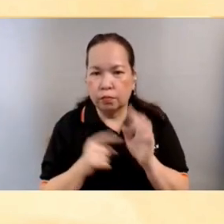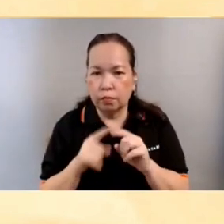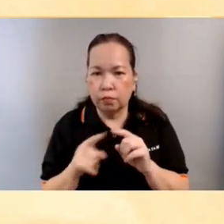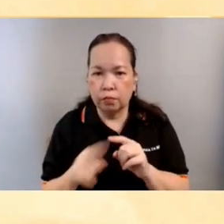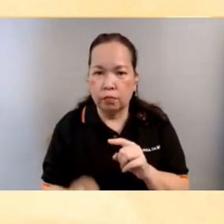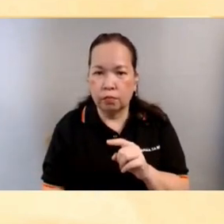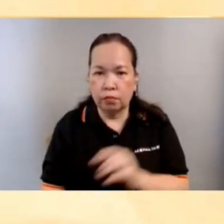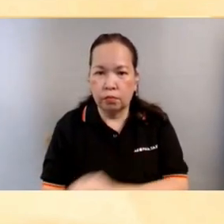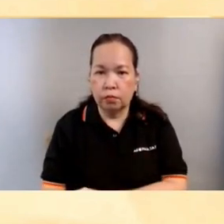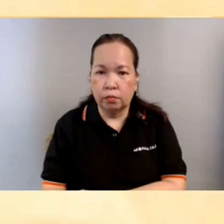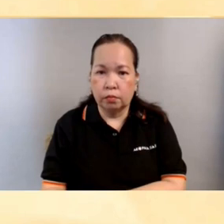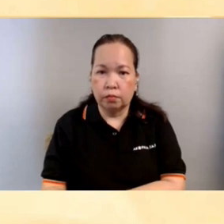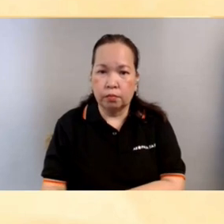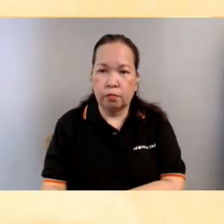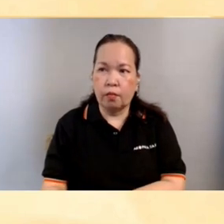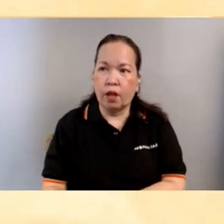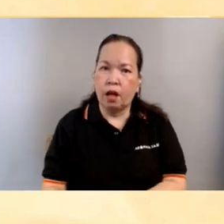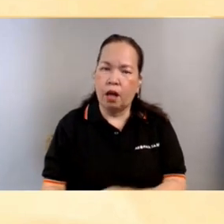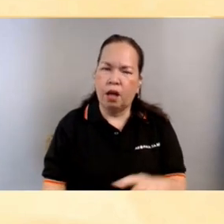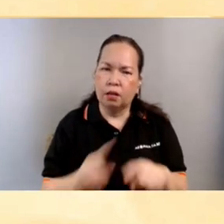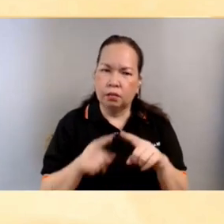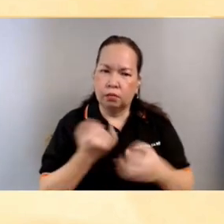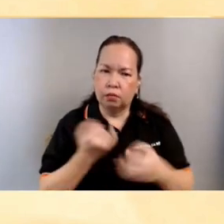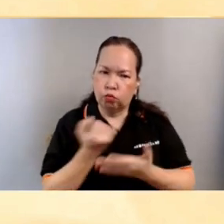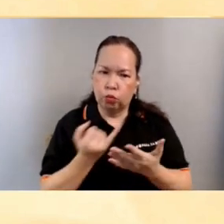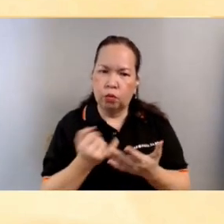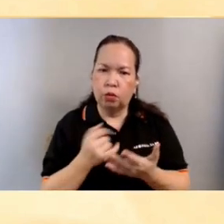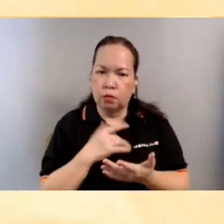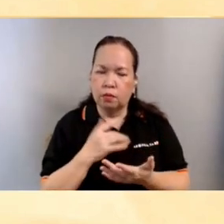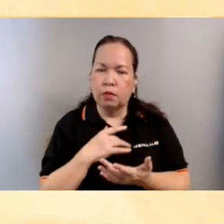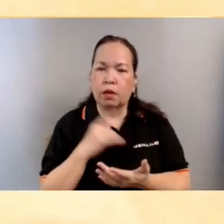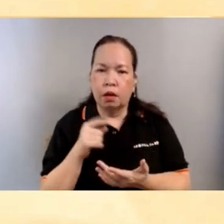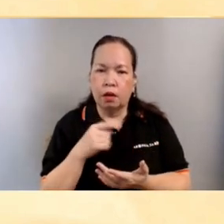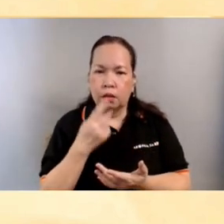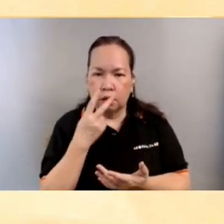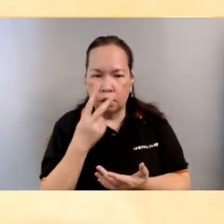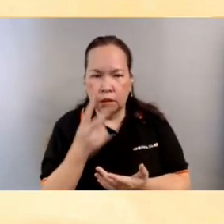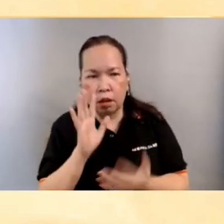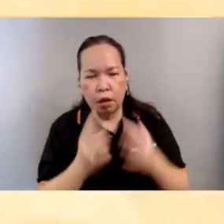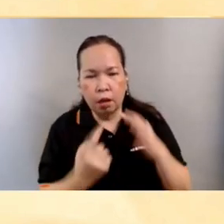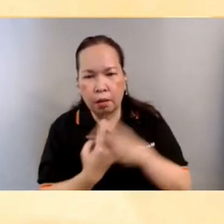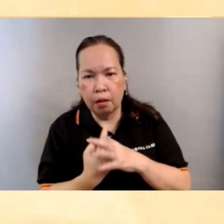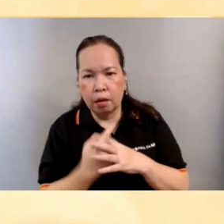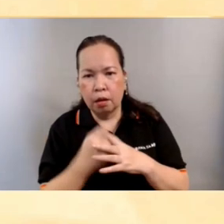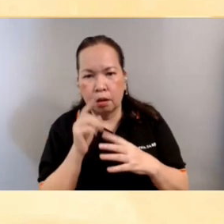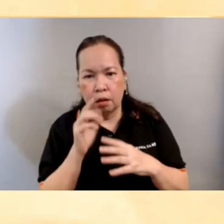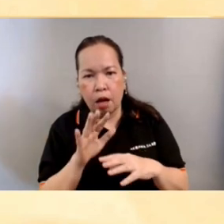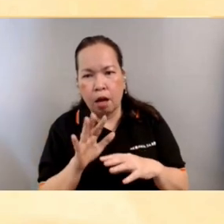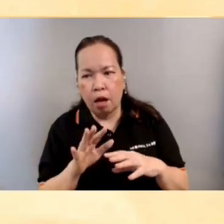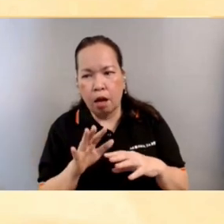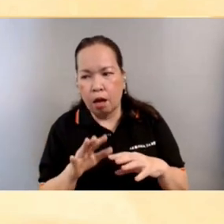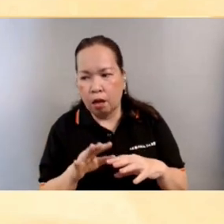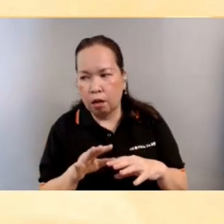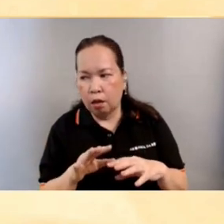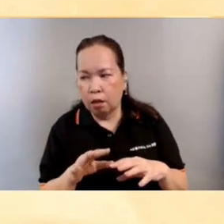different violent acts, etc. You will see in the drawing, or you will see in some older children in the center